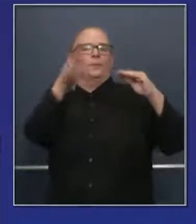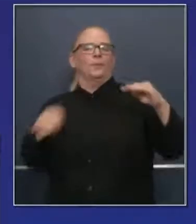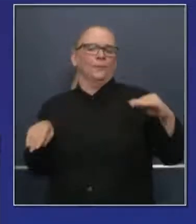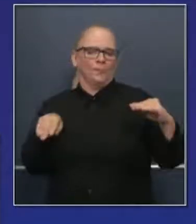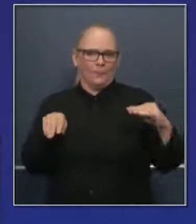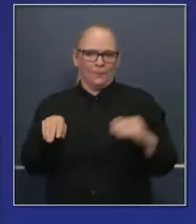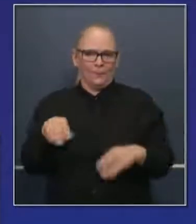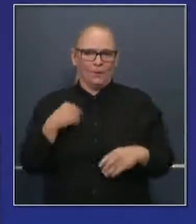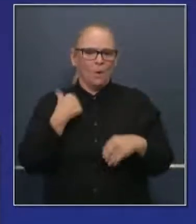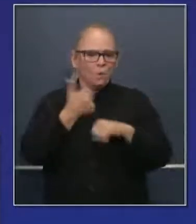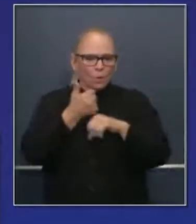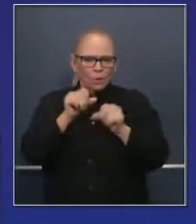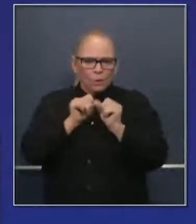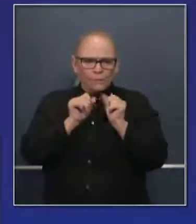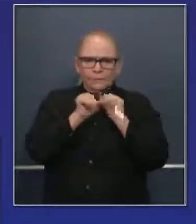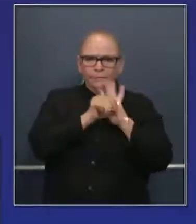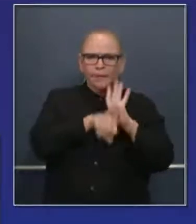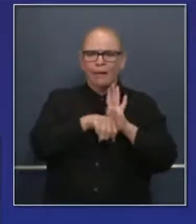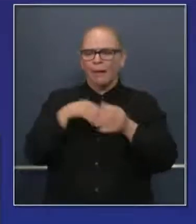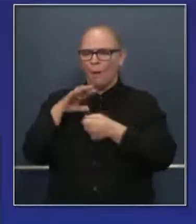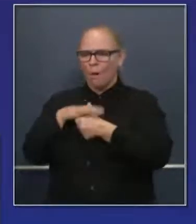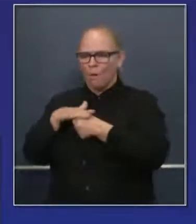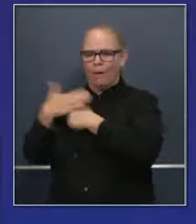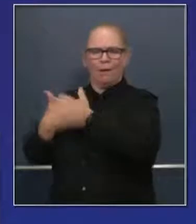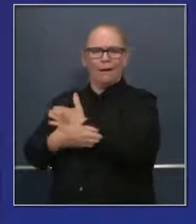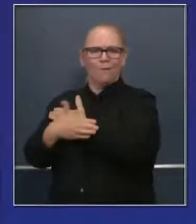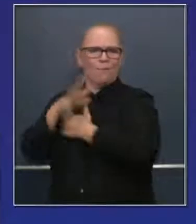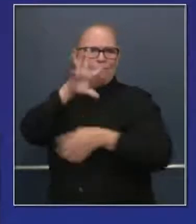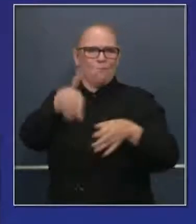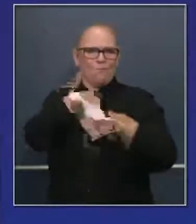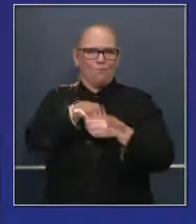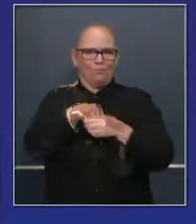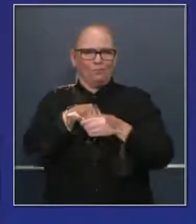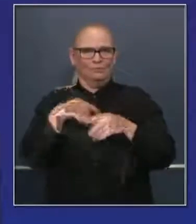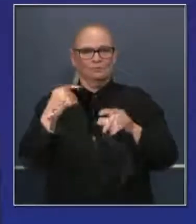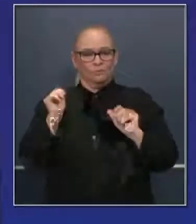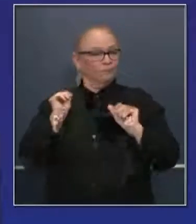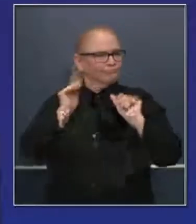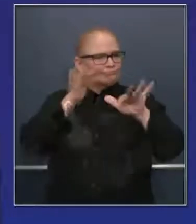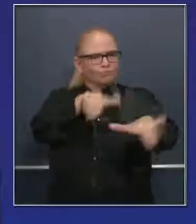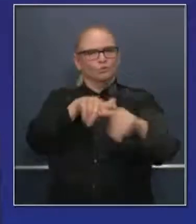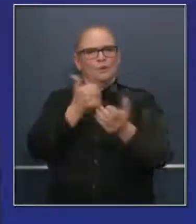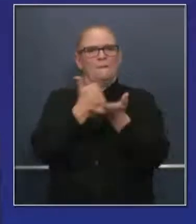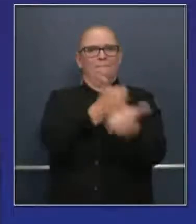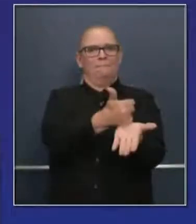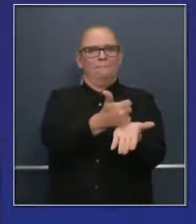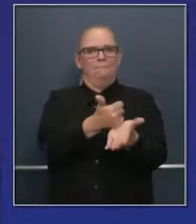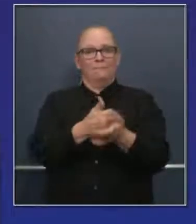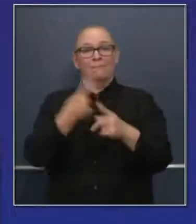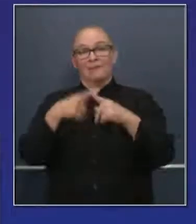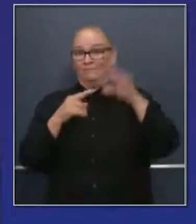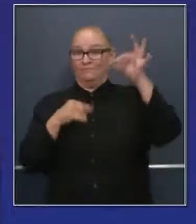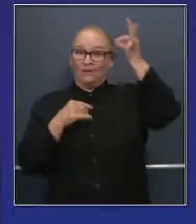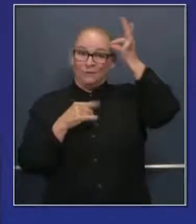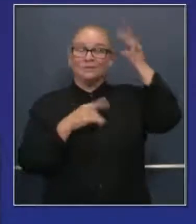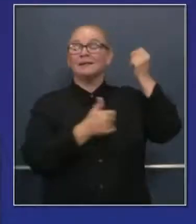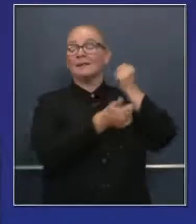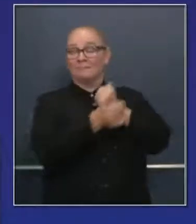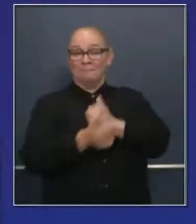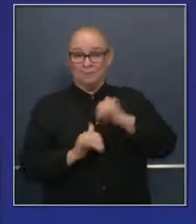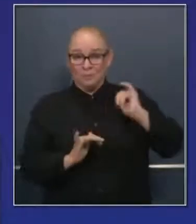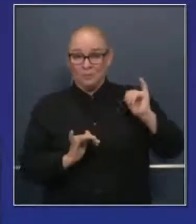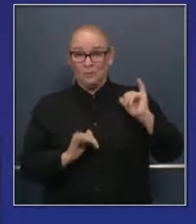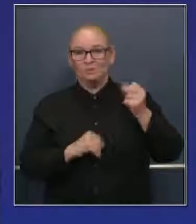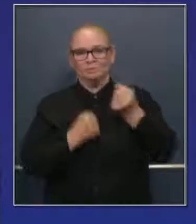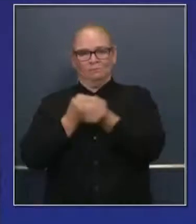officials, but broadened that support by getting a lot of federal supports as well from a number of federal agencies. You can see